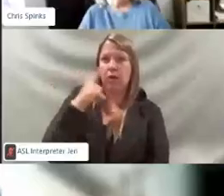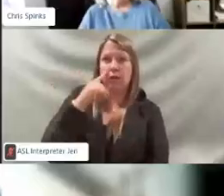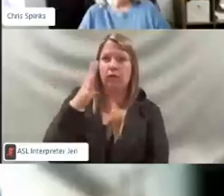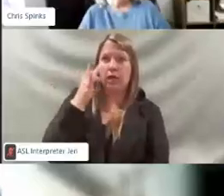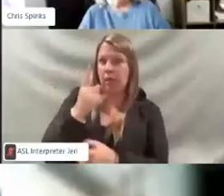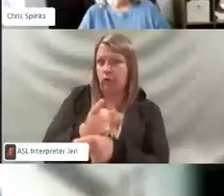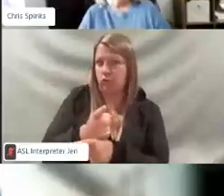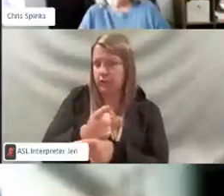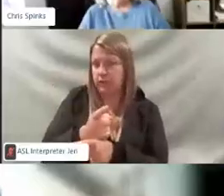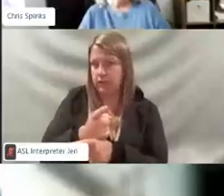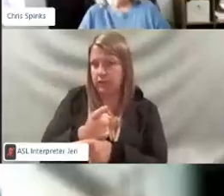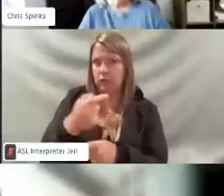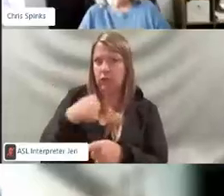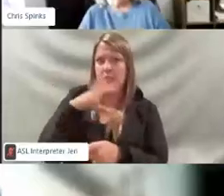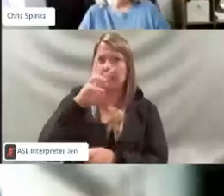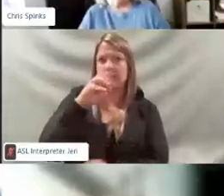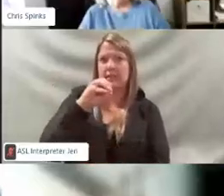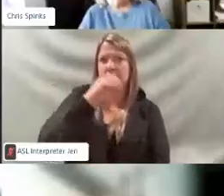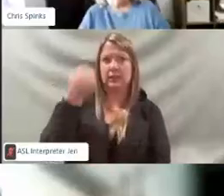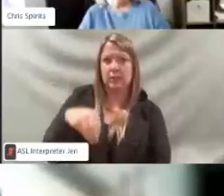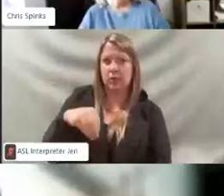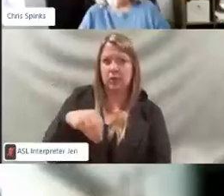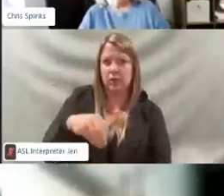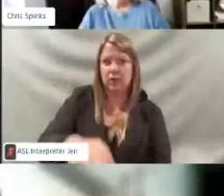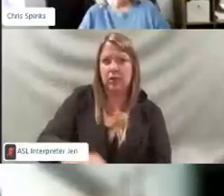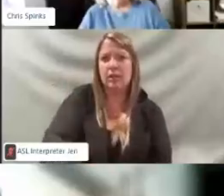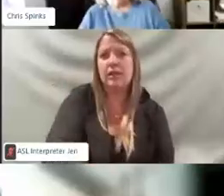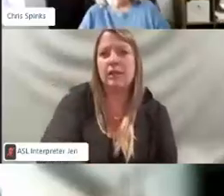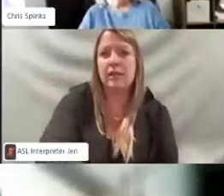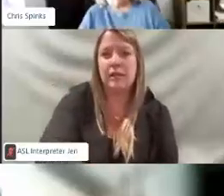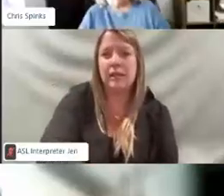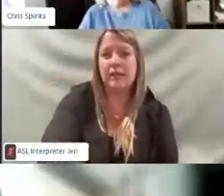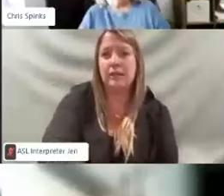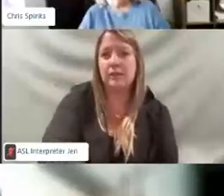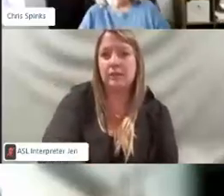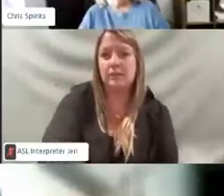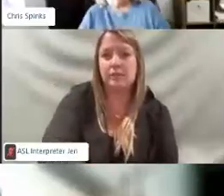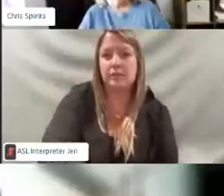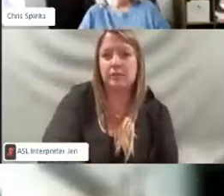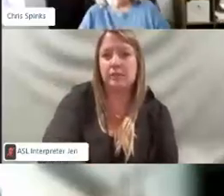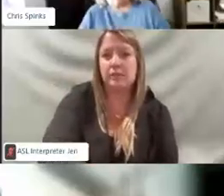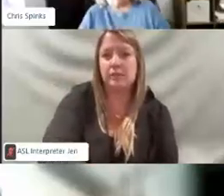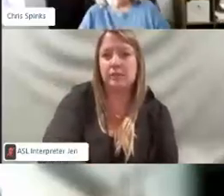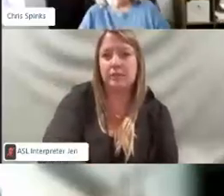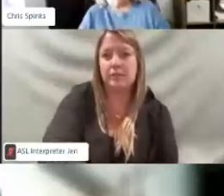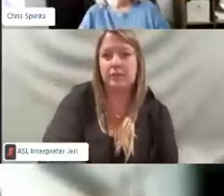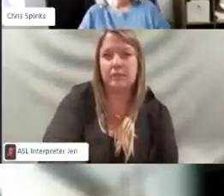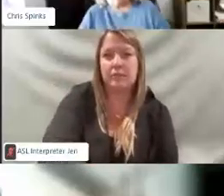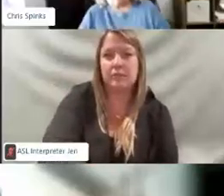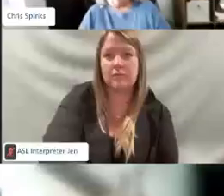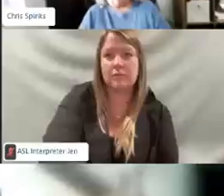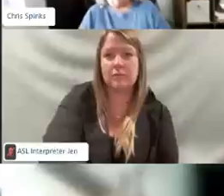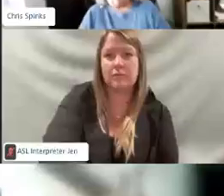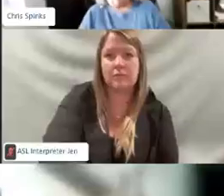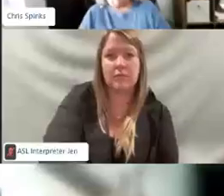Correct. We have 60%. If it is, if 9 are present, then 60%. Okay,